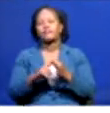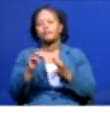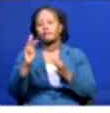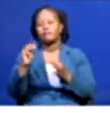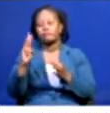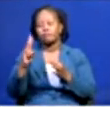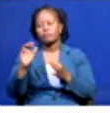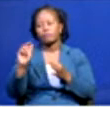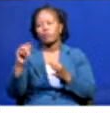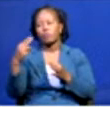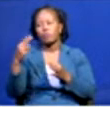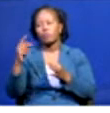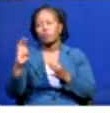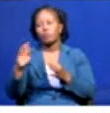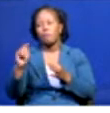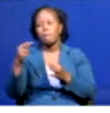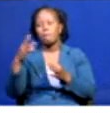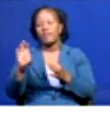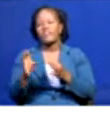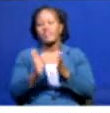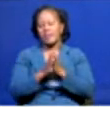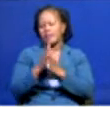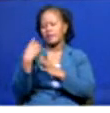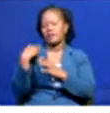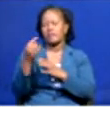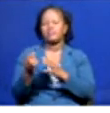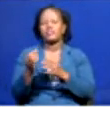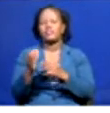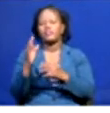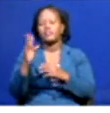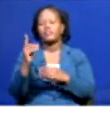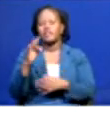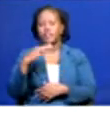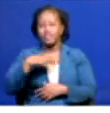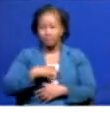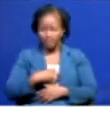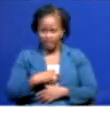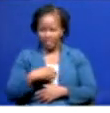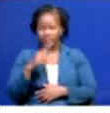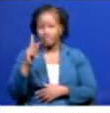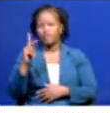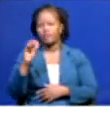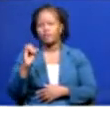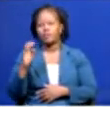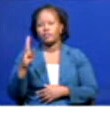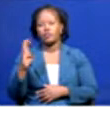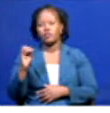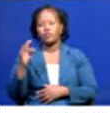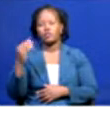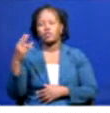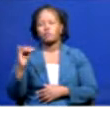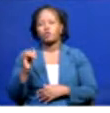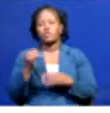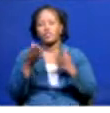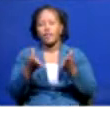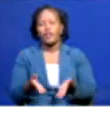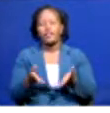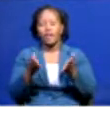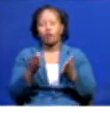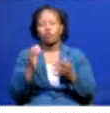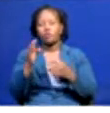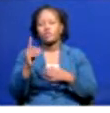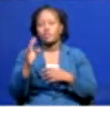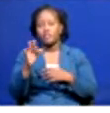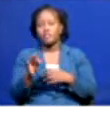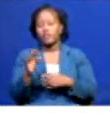General Kiboshi, just our immediate retired CDF, and our current CDF, General Ogola,